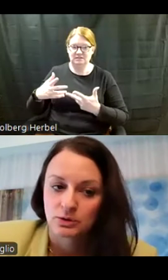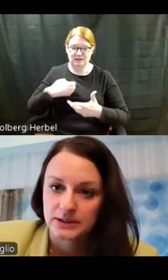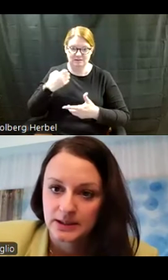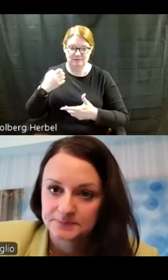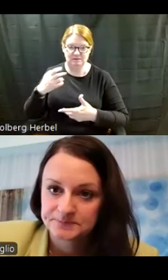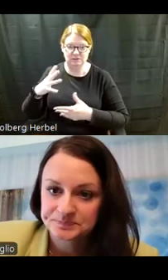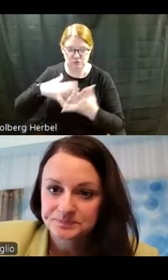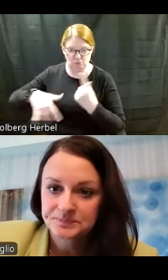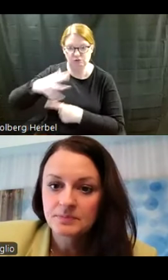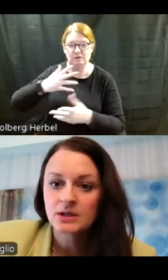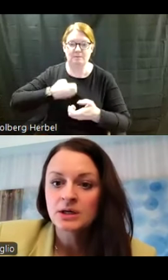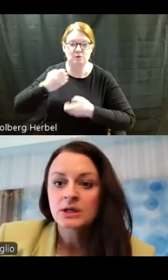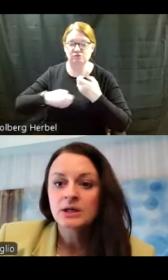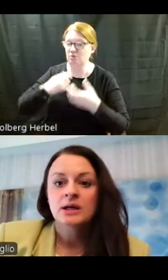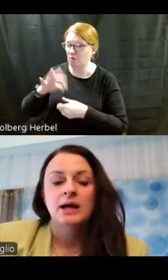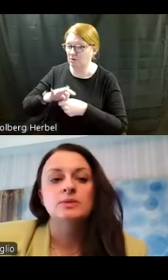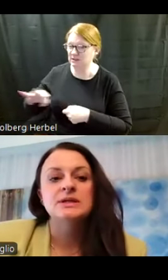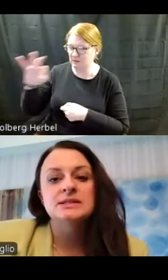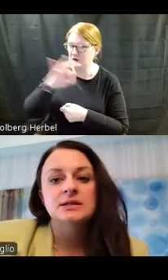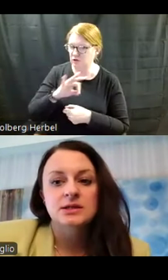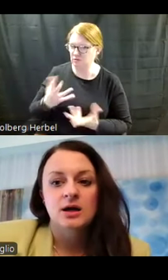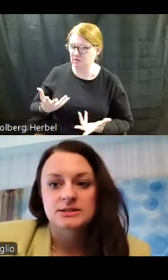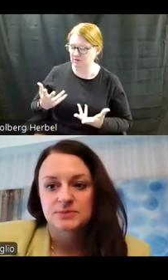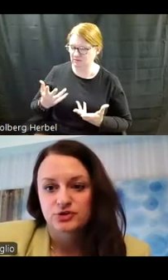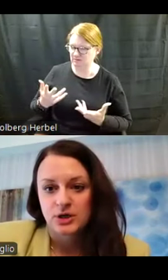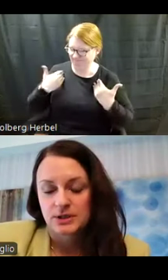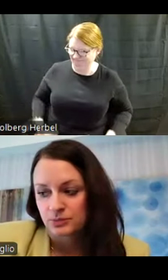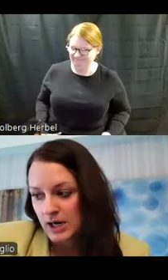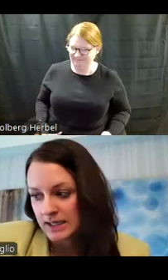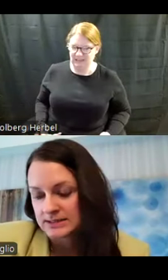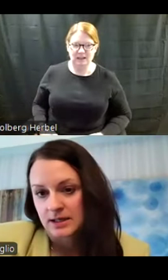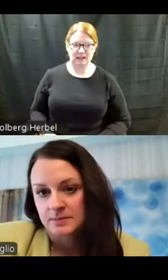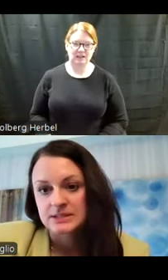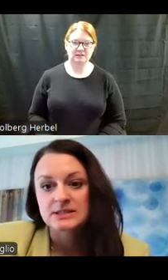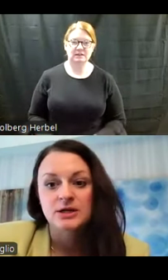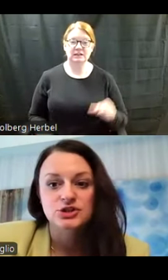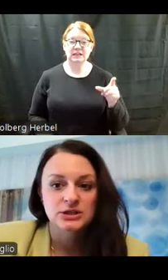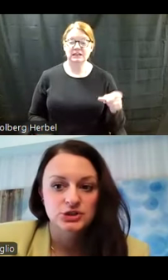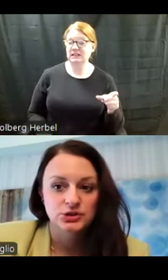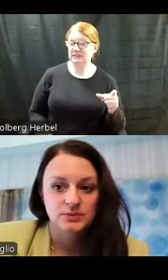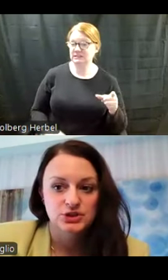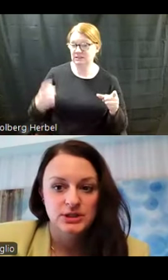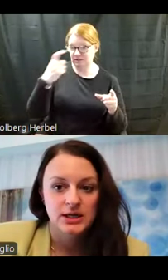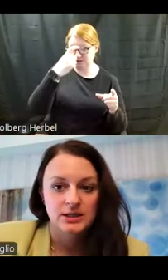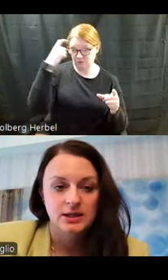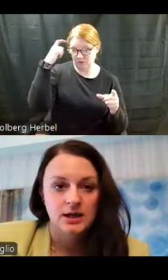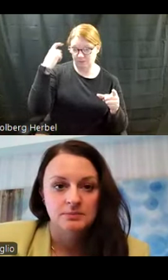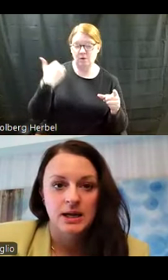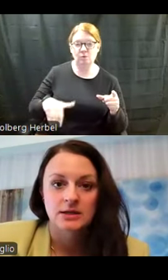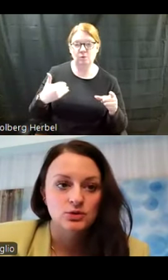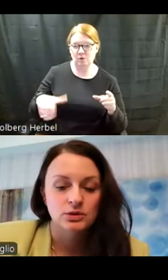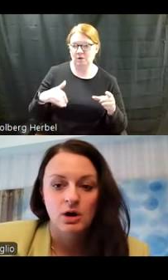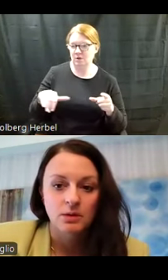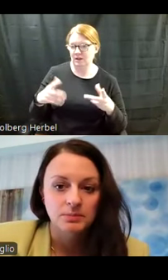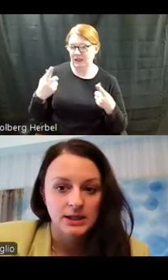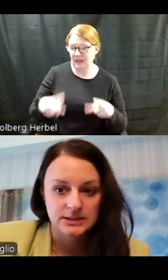spiritual well-being. And we see this concept of trauma arise, especially in children with genetic